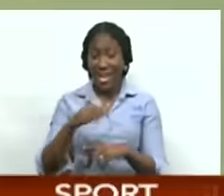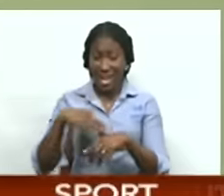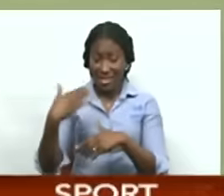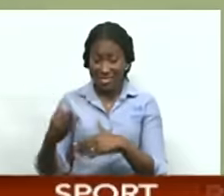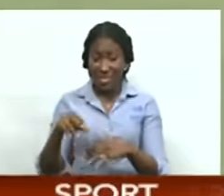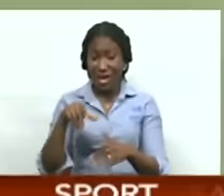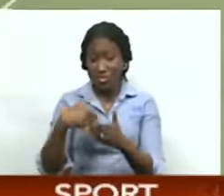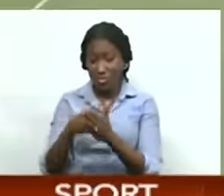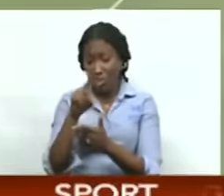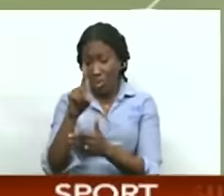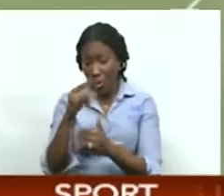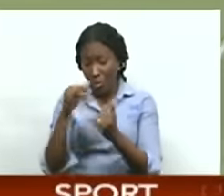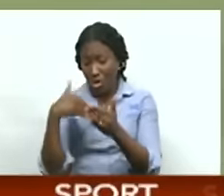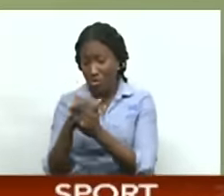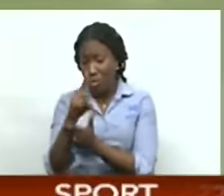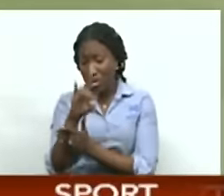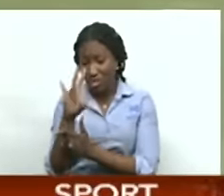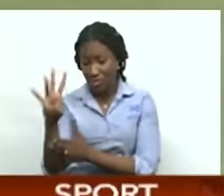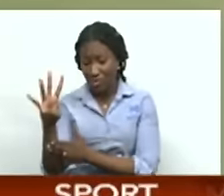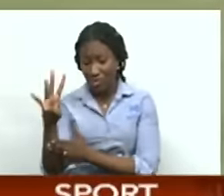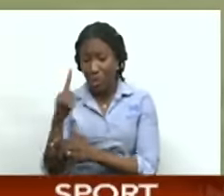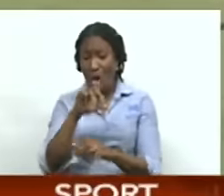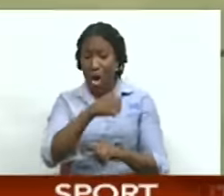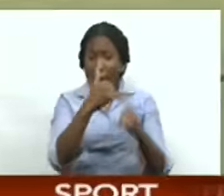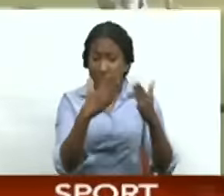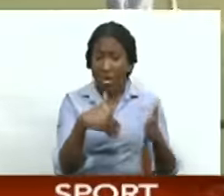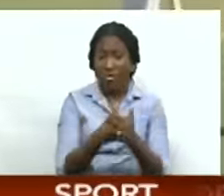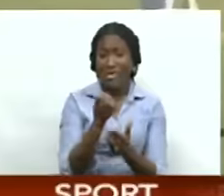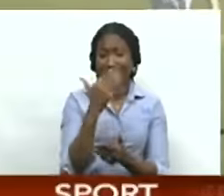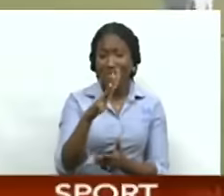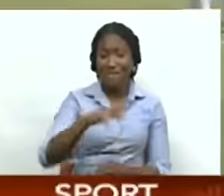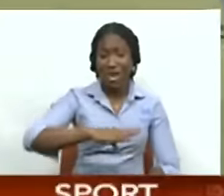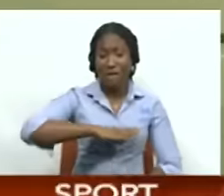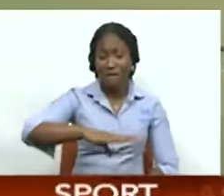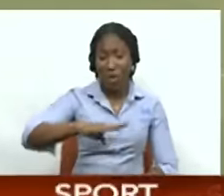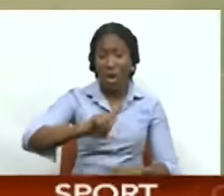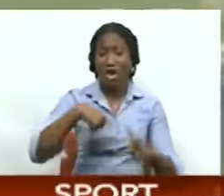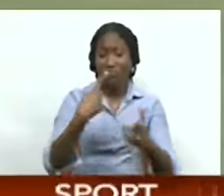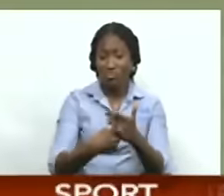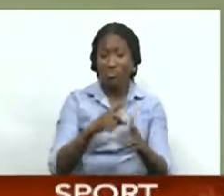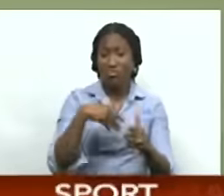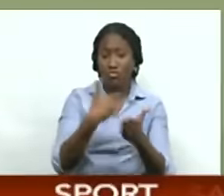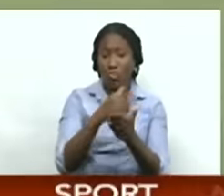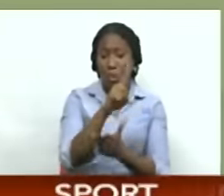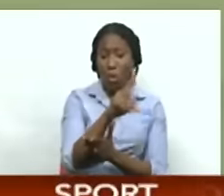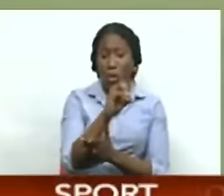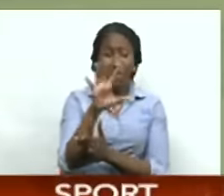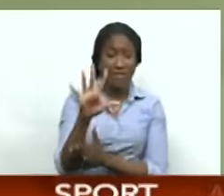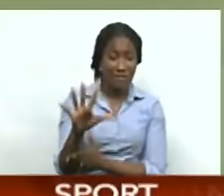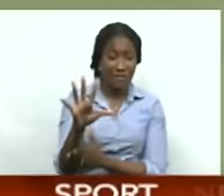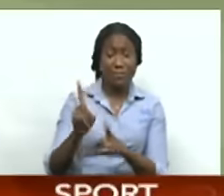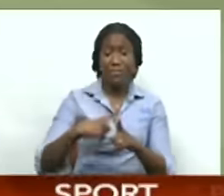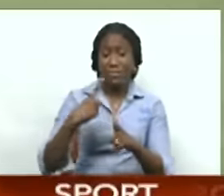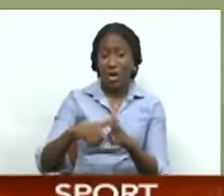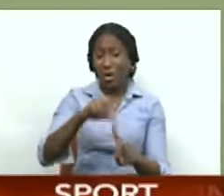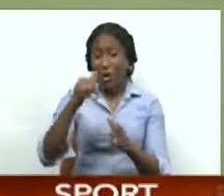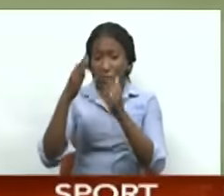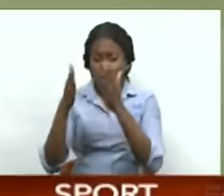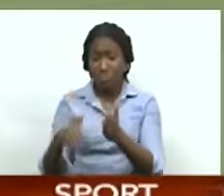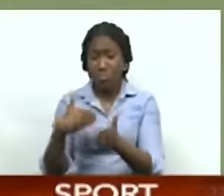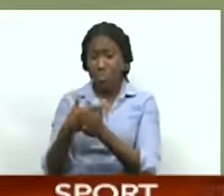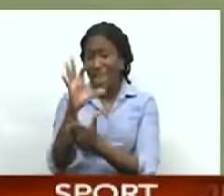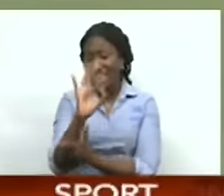Silva plundered 15 fours on his way to 105. Hodge was bowled by Doug Warren on 99 as the West Indies declared